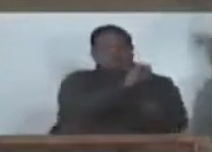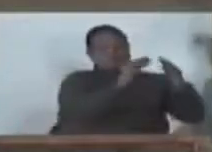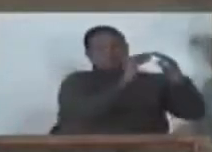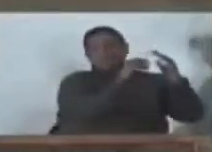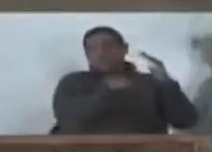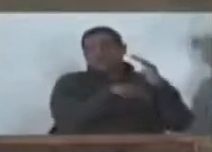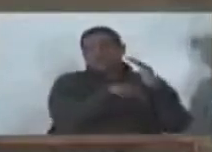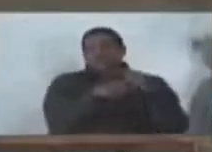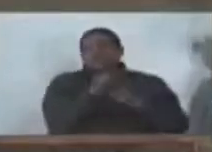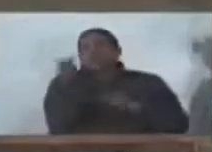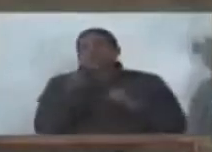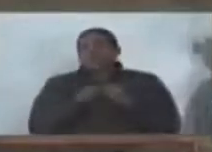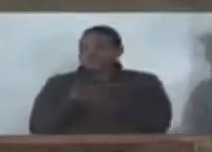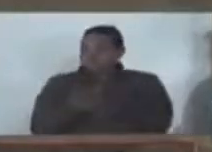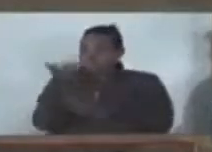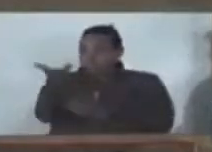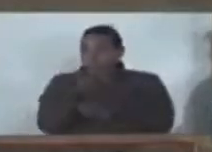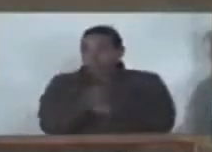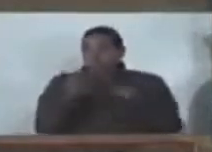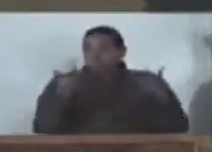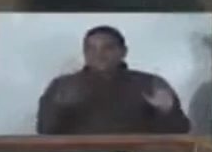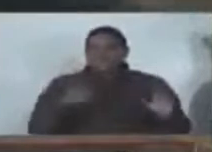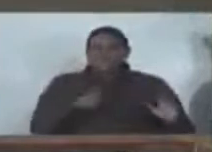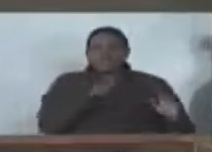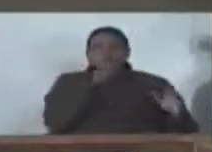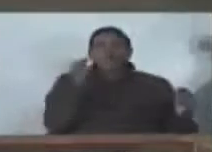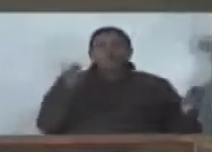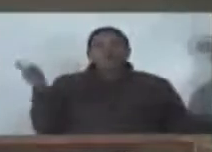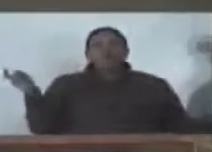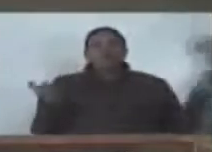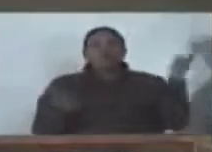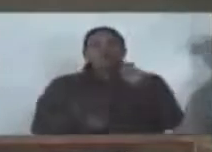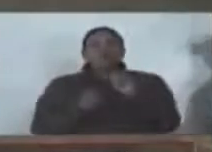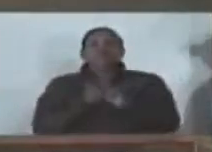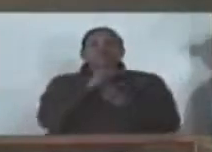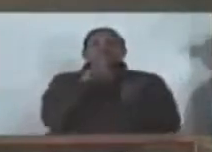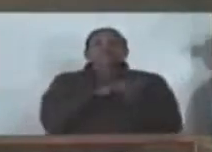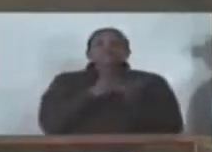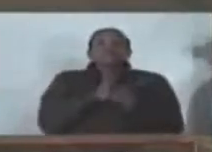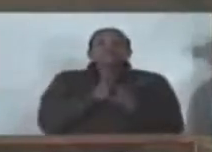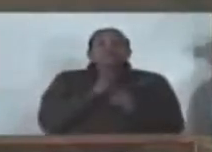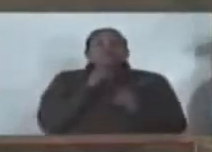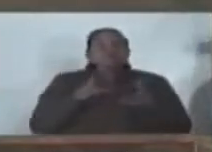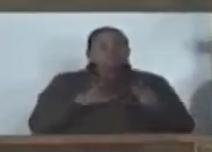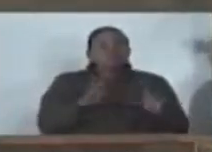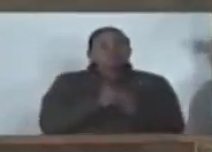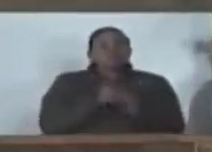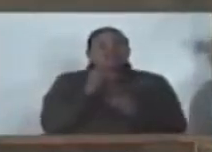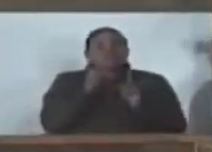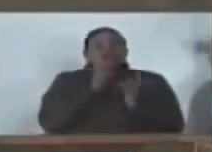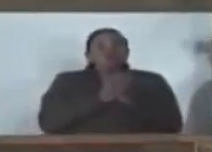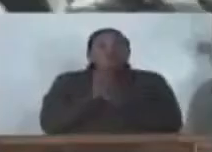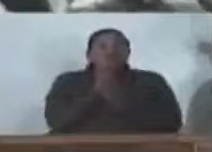completed acquisition of the property, and we are transforming it into a center to accommodate survivors of